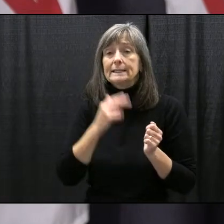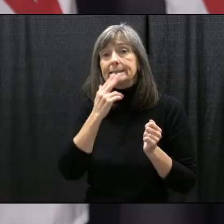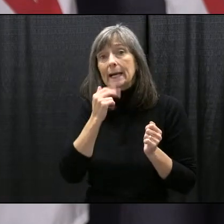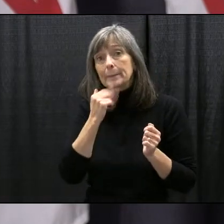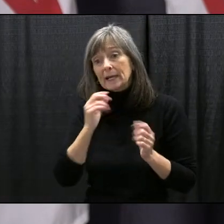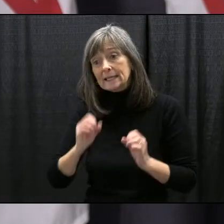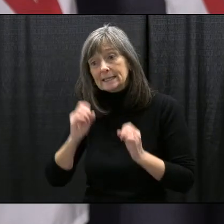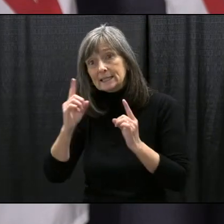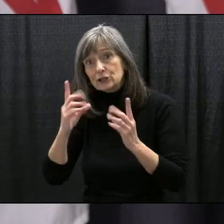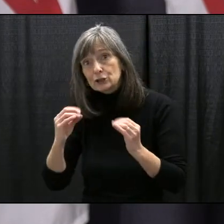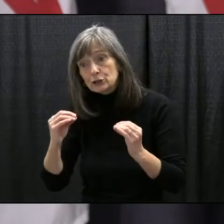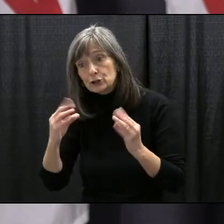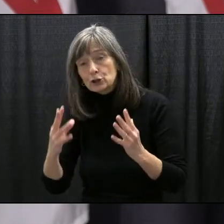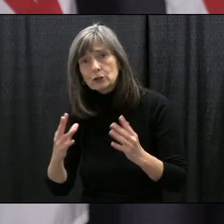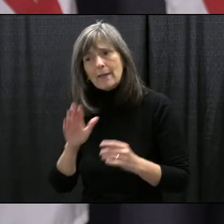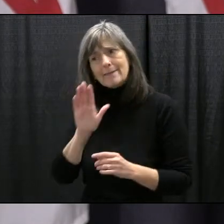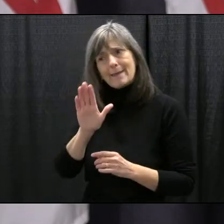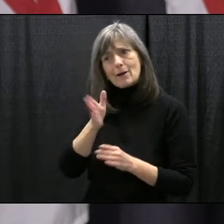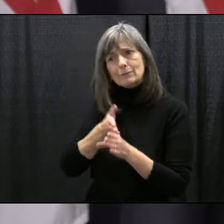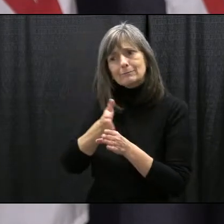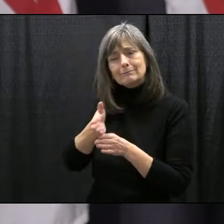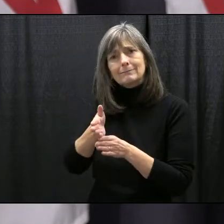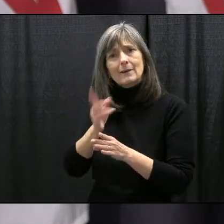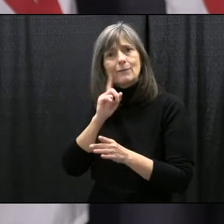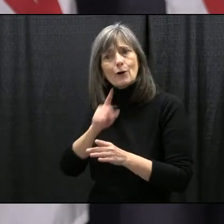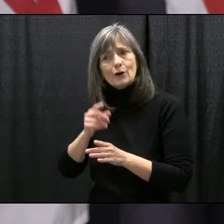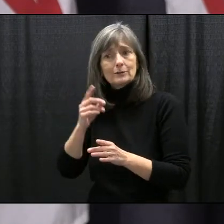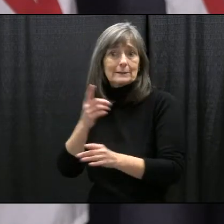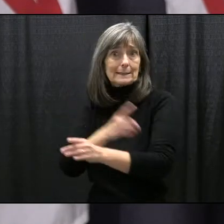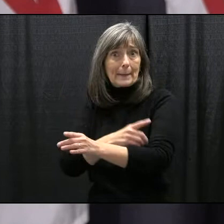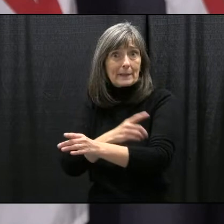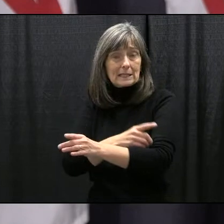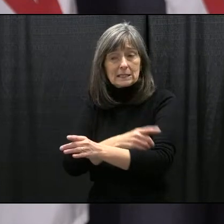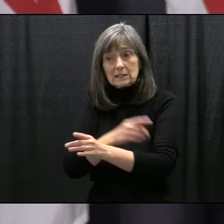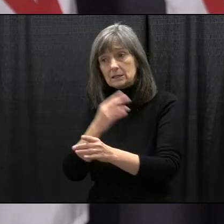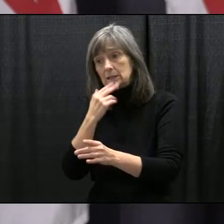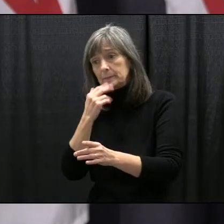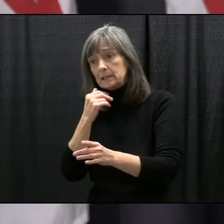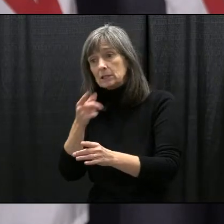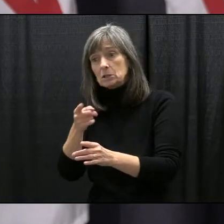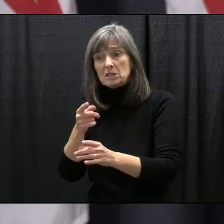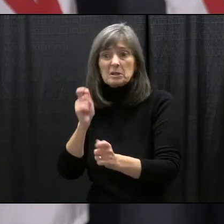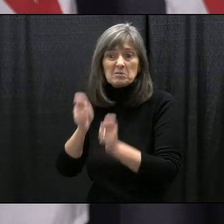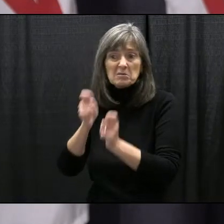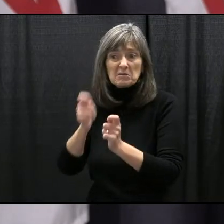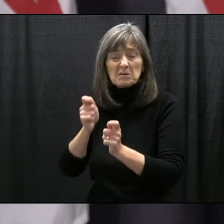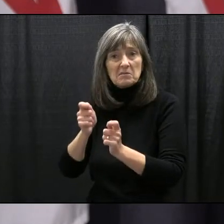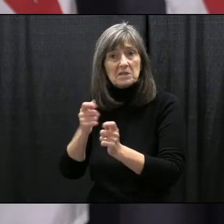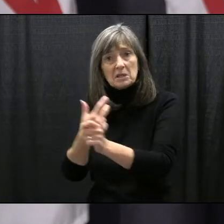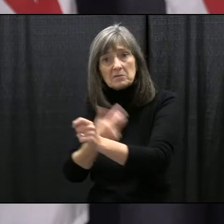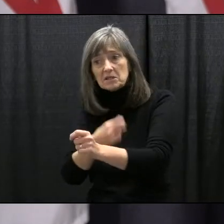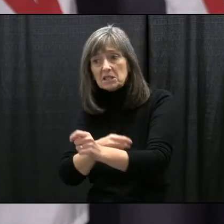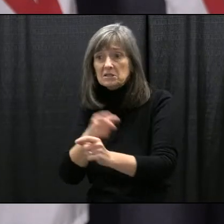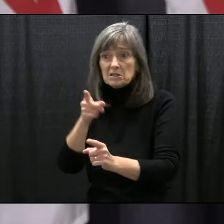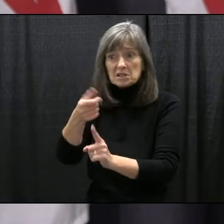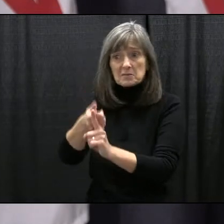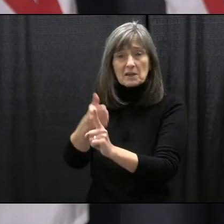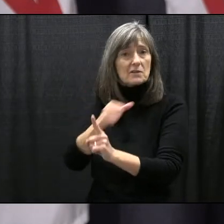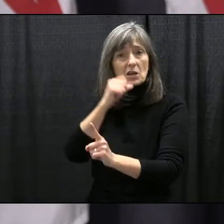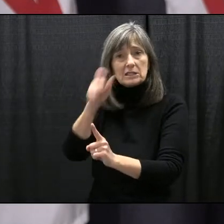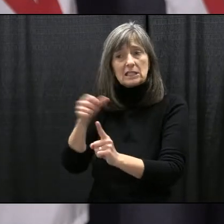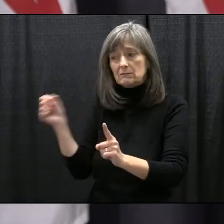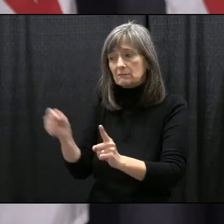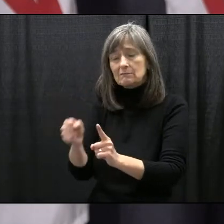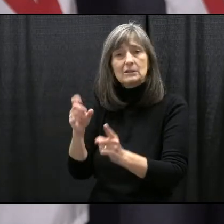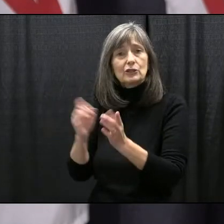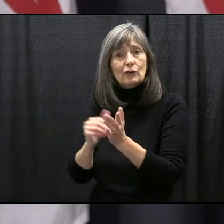people who have a scope of practice, for example, for diabetic educators, that allows them to adjust insulin dosage independently within their own